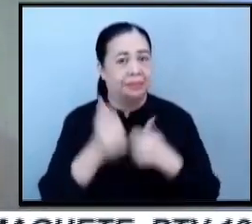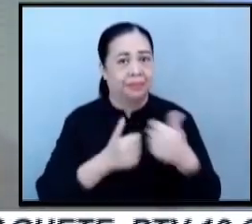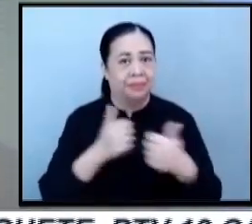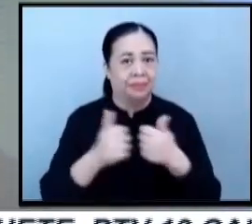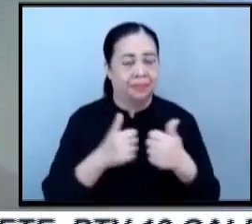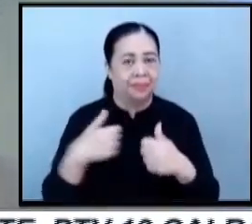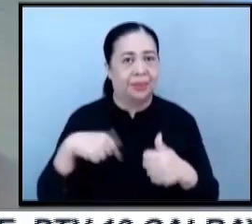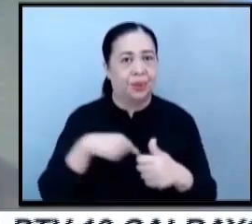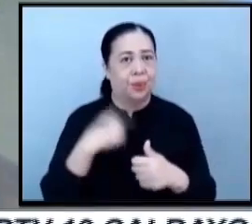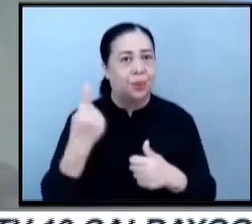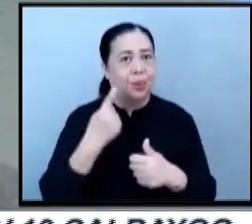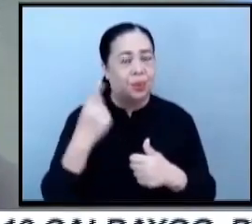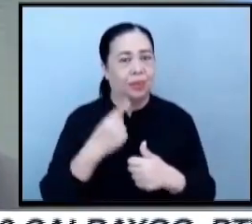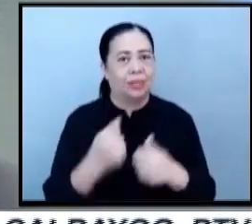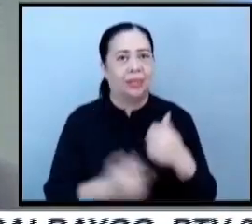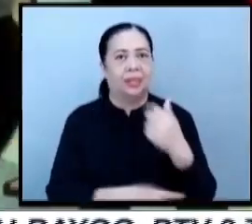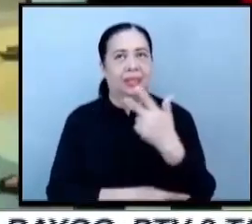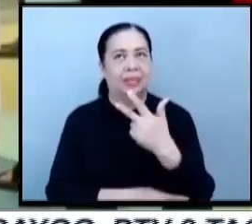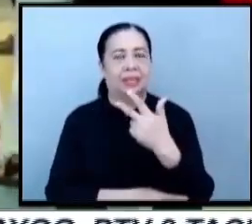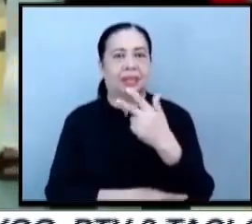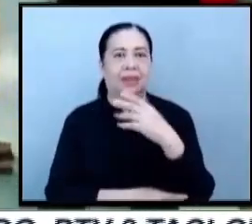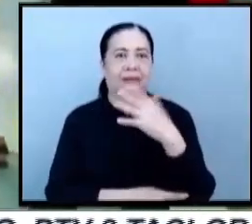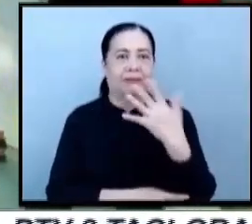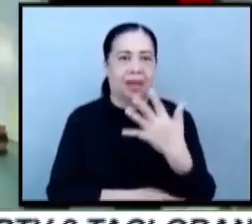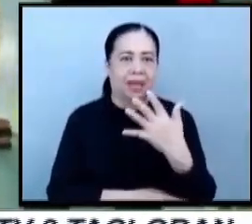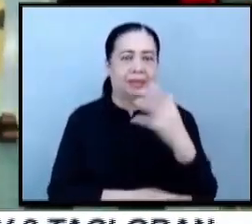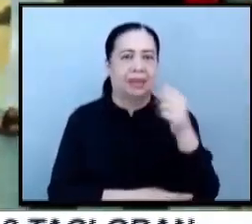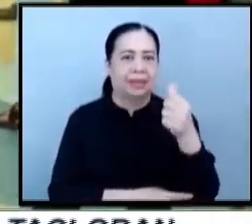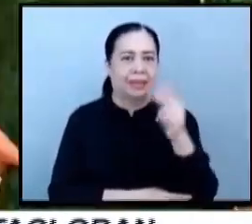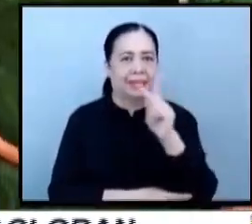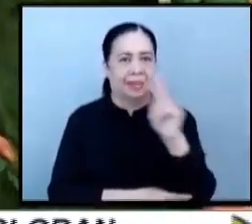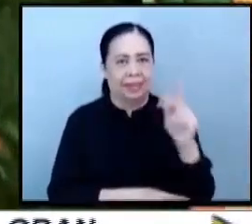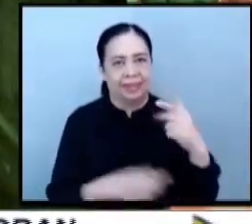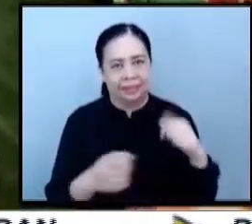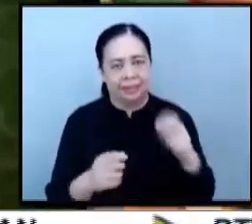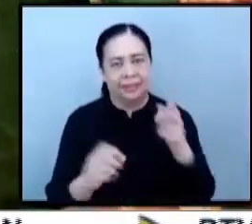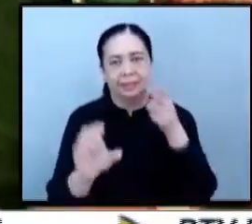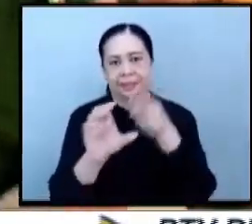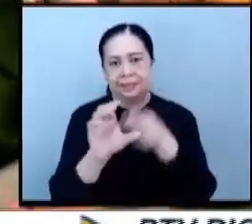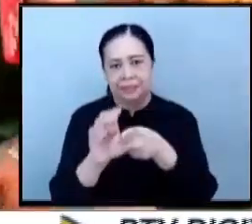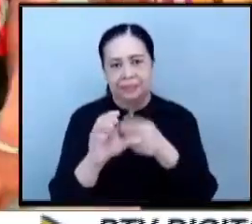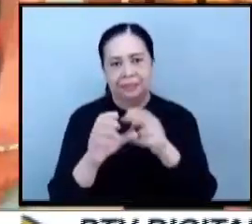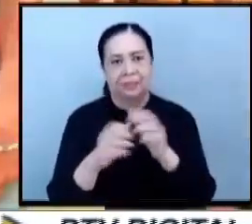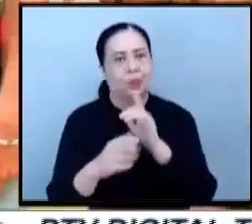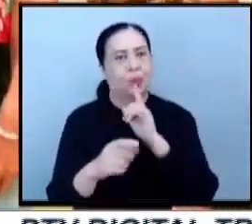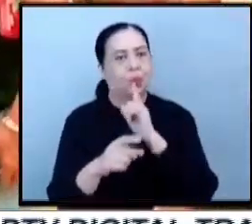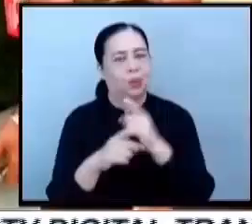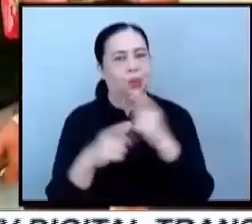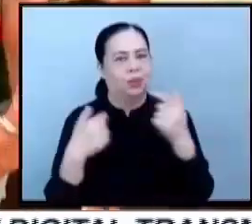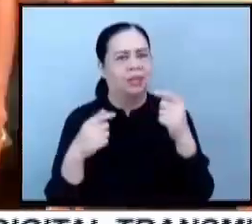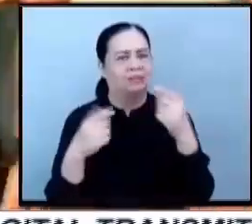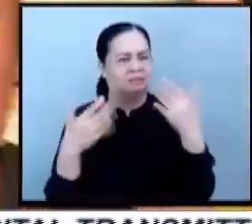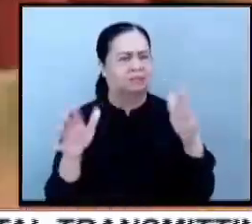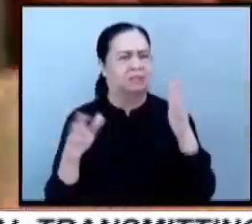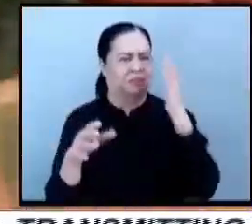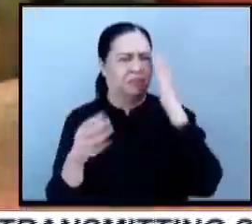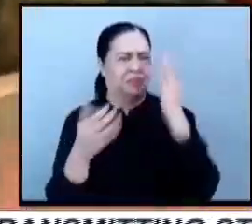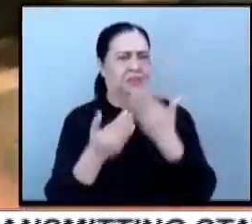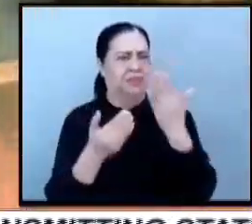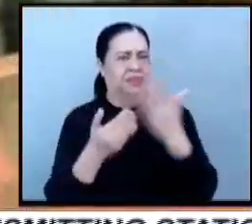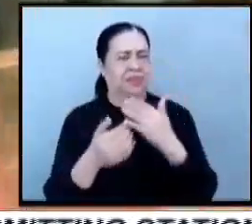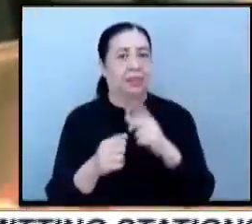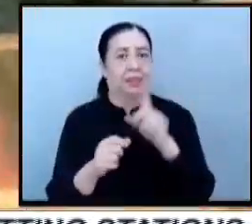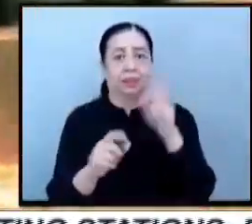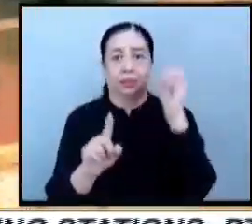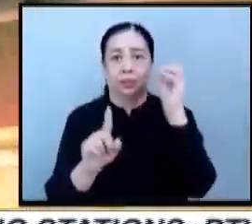only 3K, 5K and 10K, so everyone can actually participate and I'm sure they can finish it. So another objective for us is